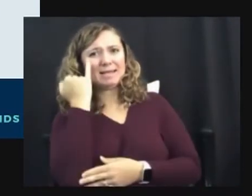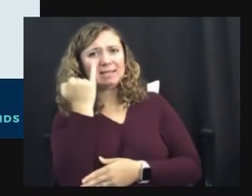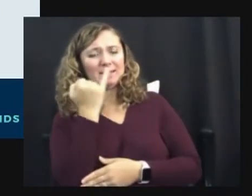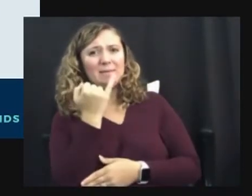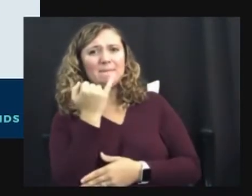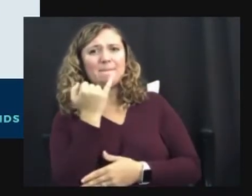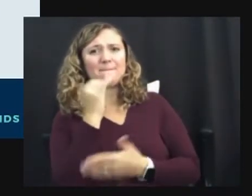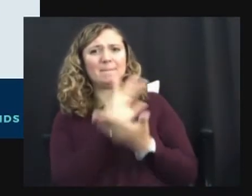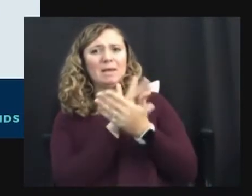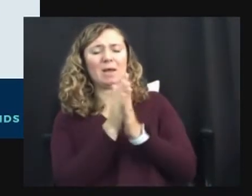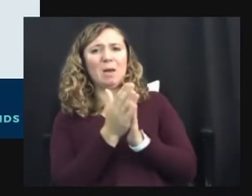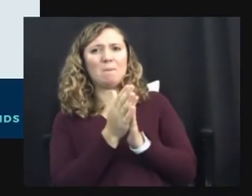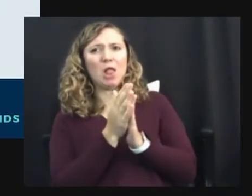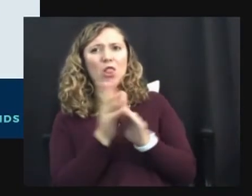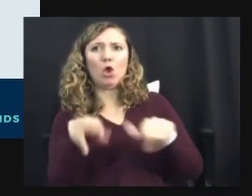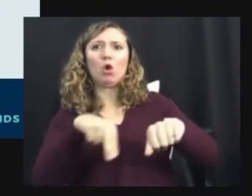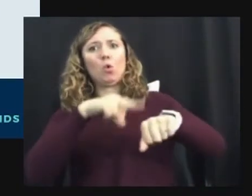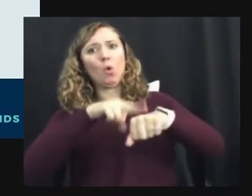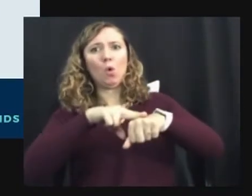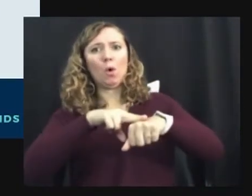standard. And